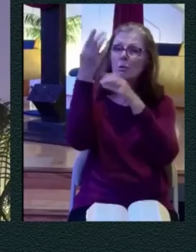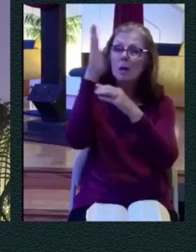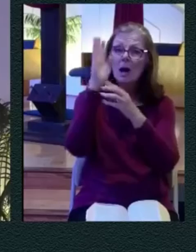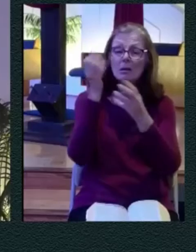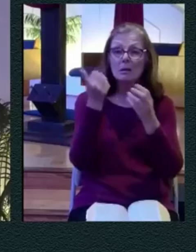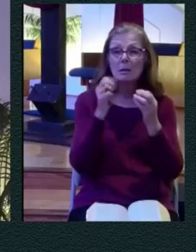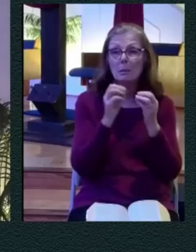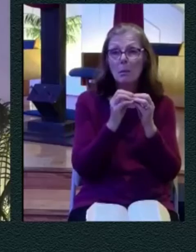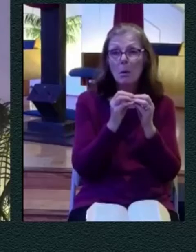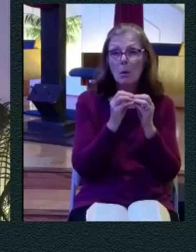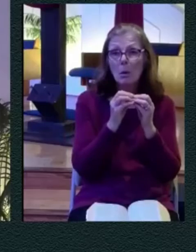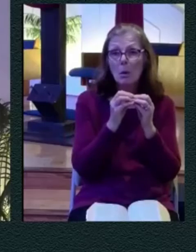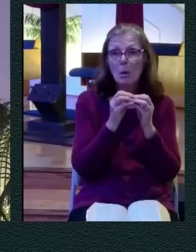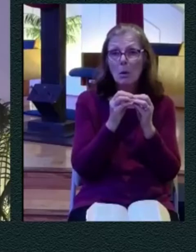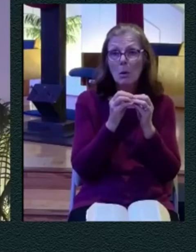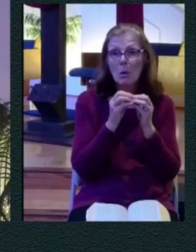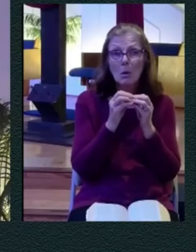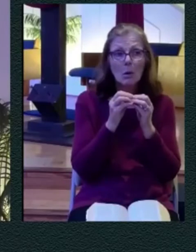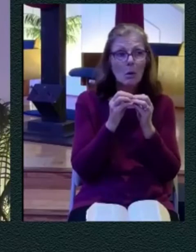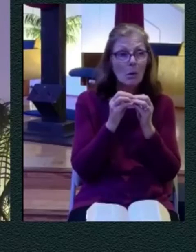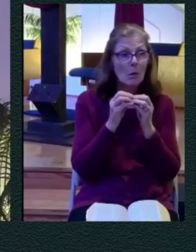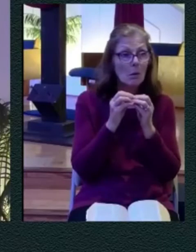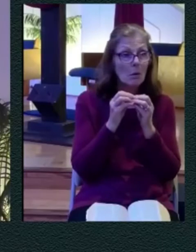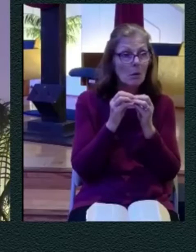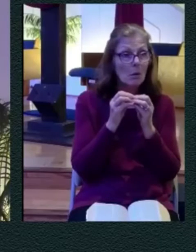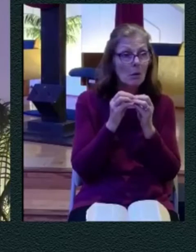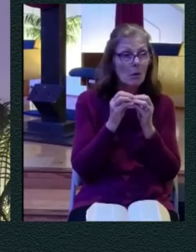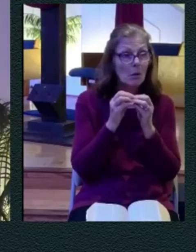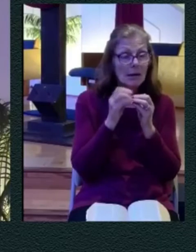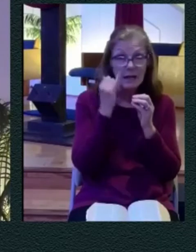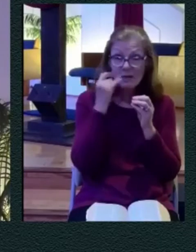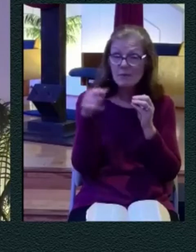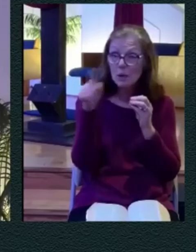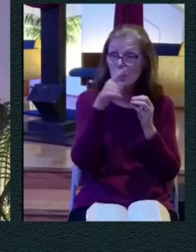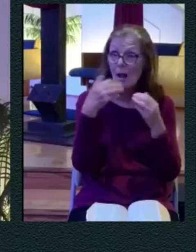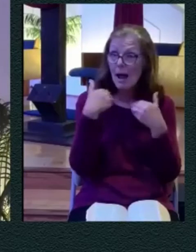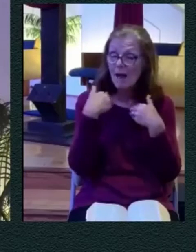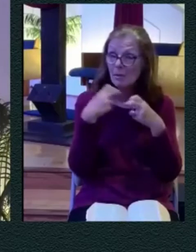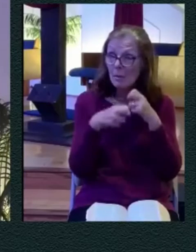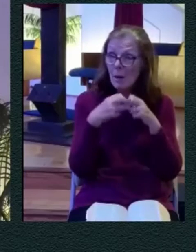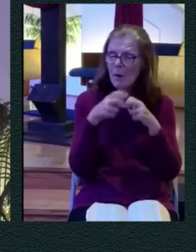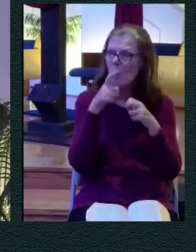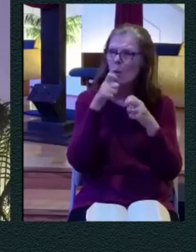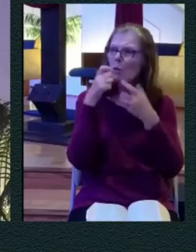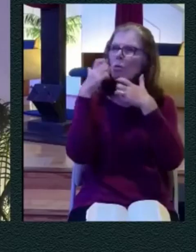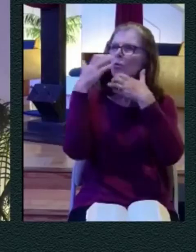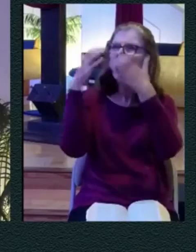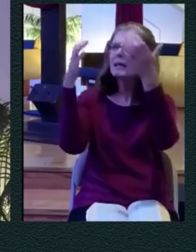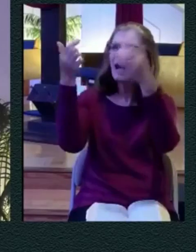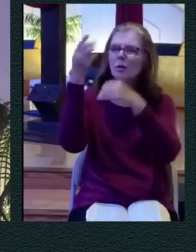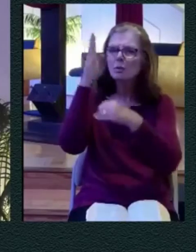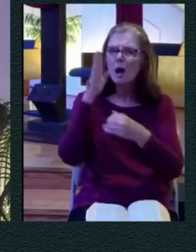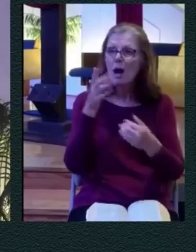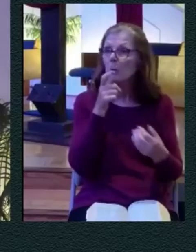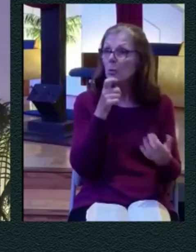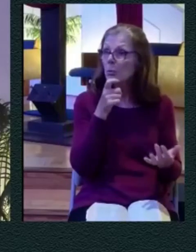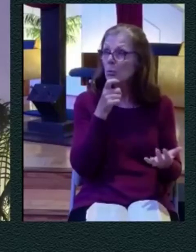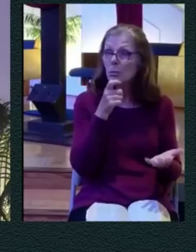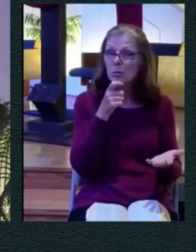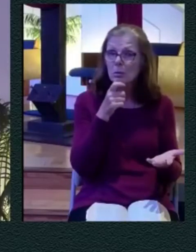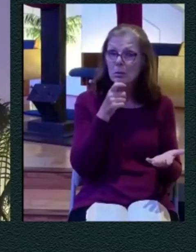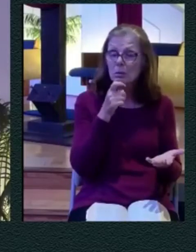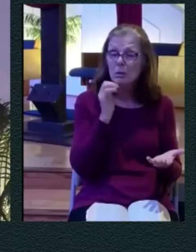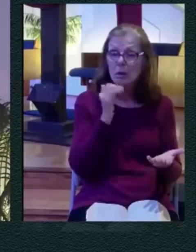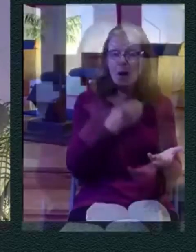the face of insoluble problems? Who cries out to God? Our